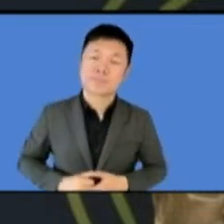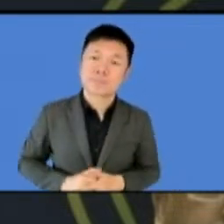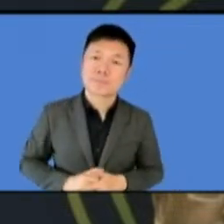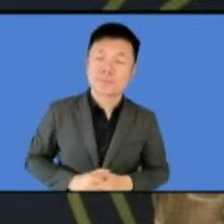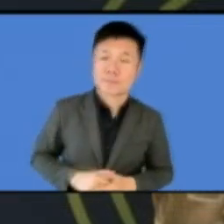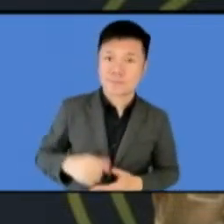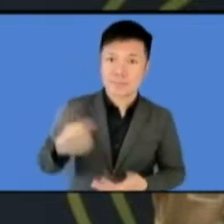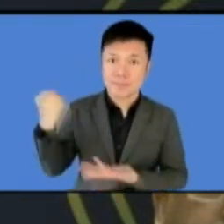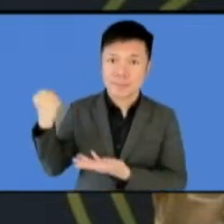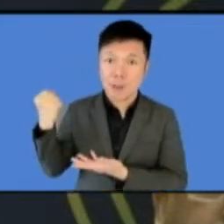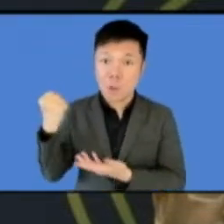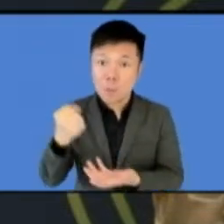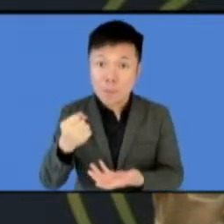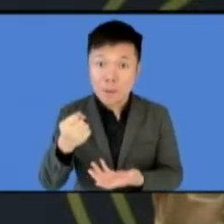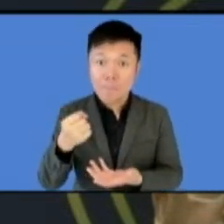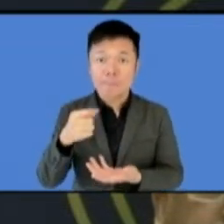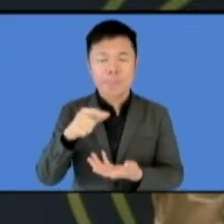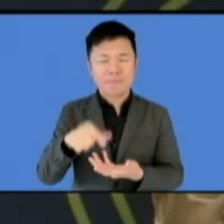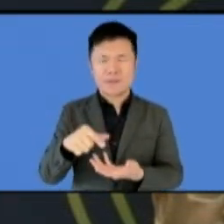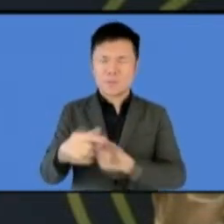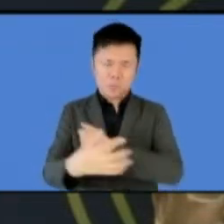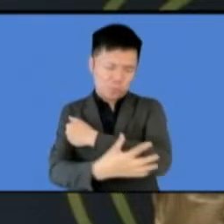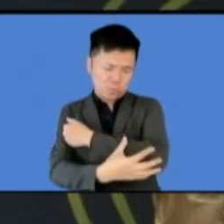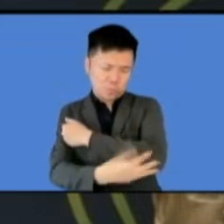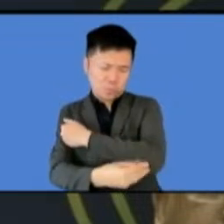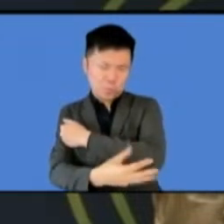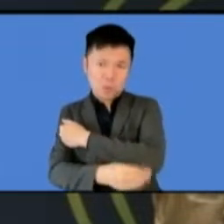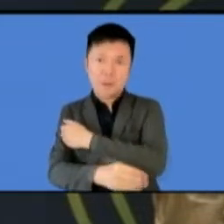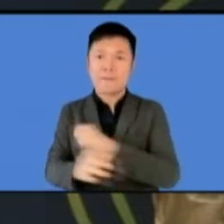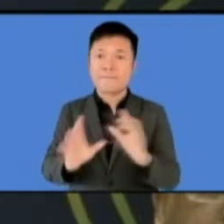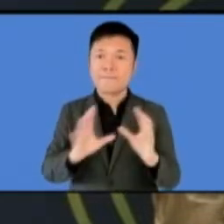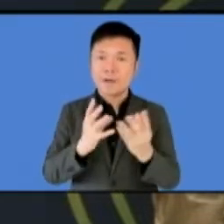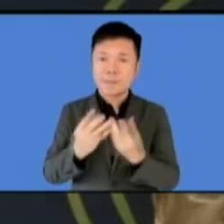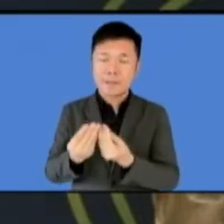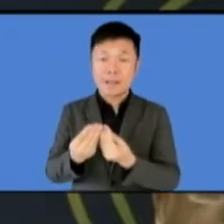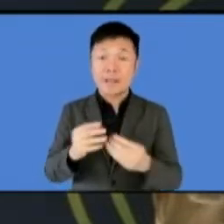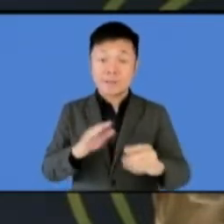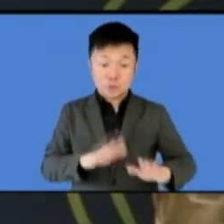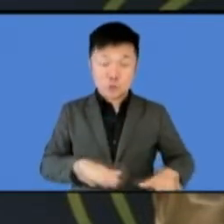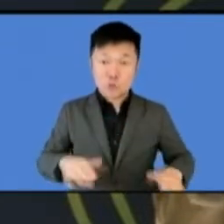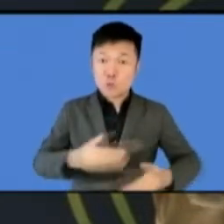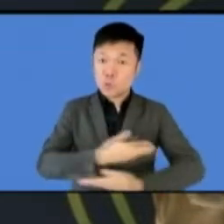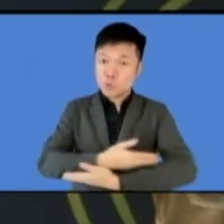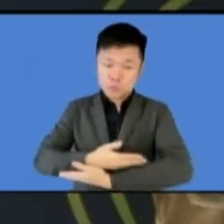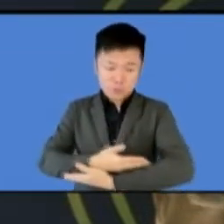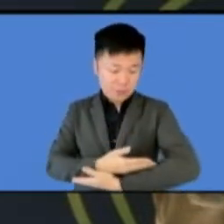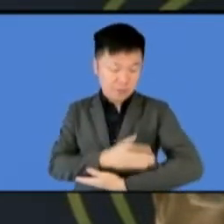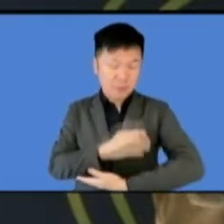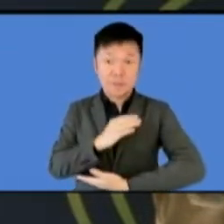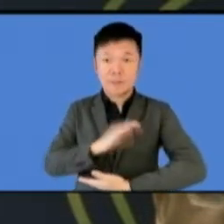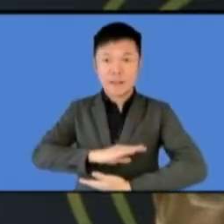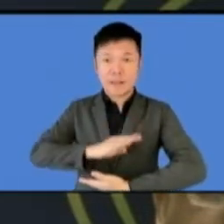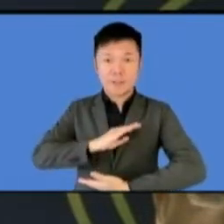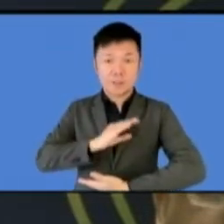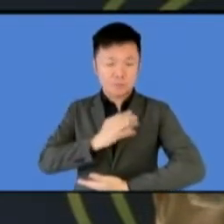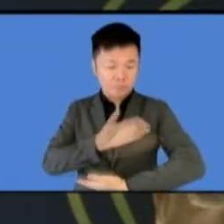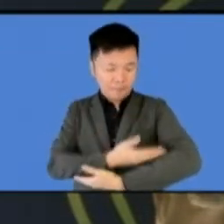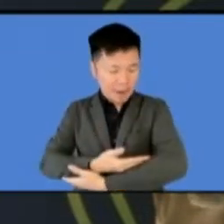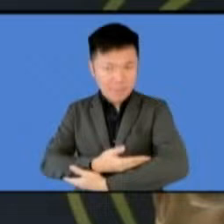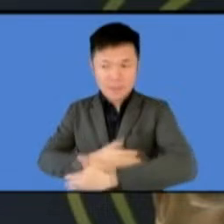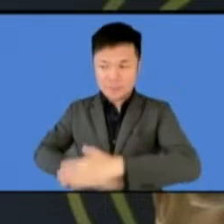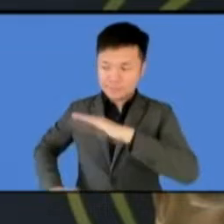grants given to low-income families with children aged 0 to 6 years old, we use the